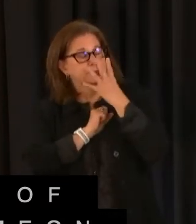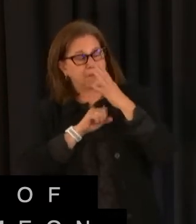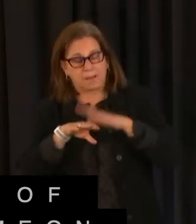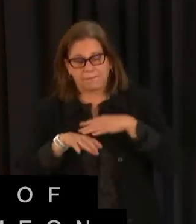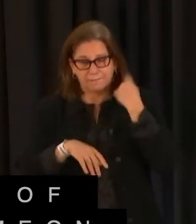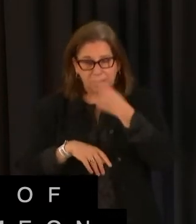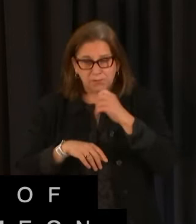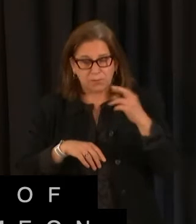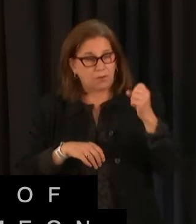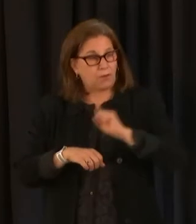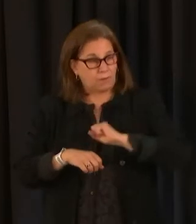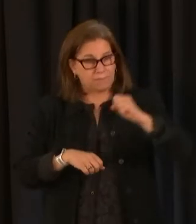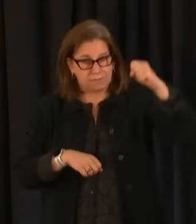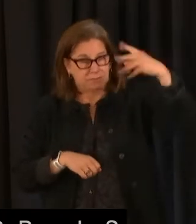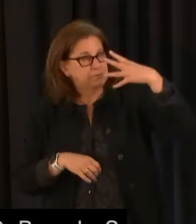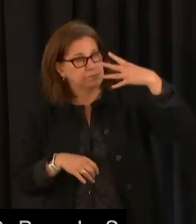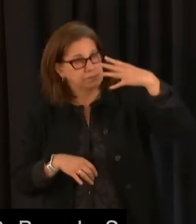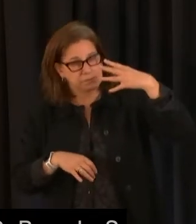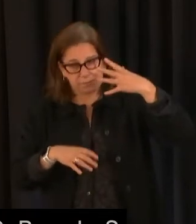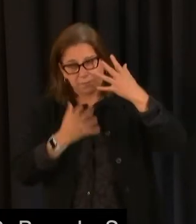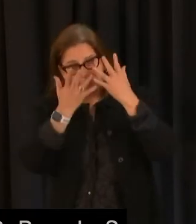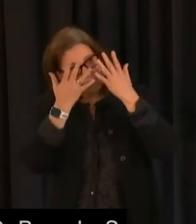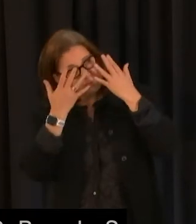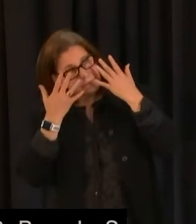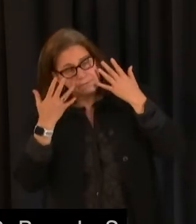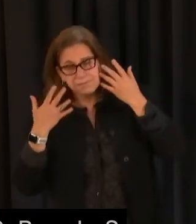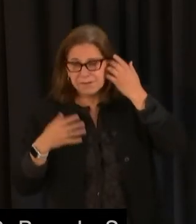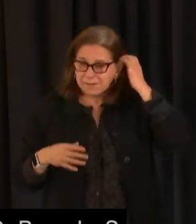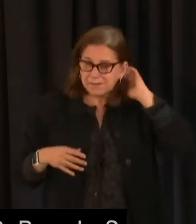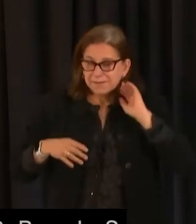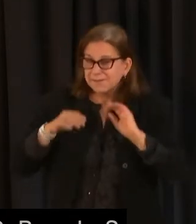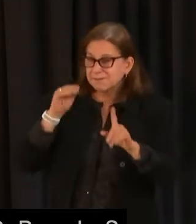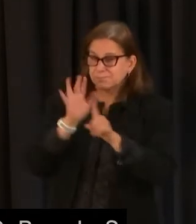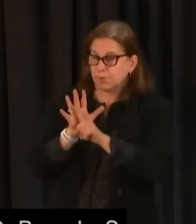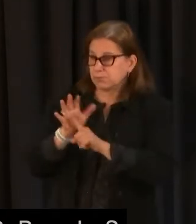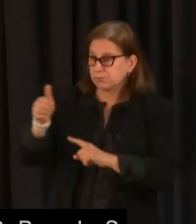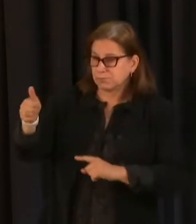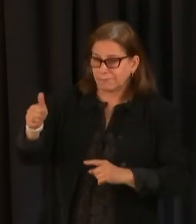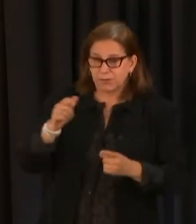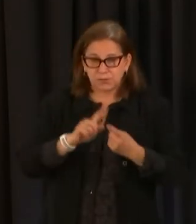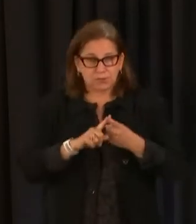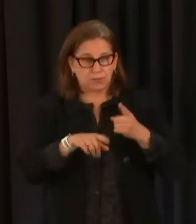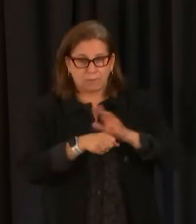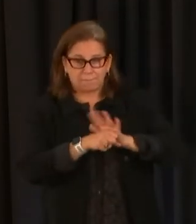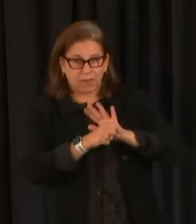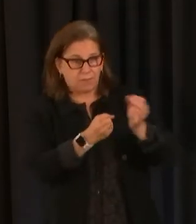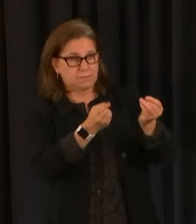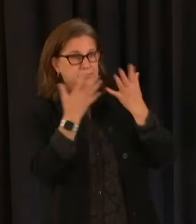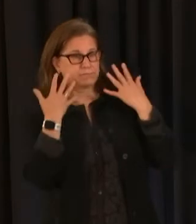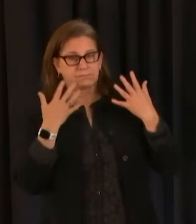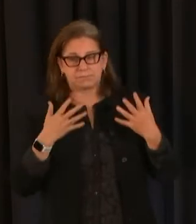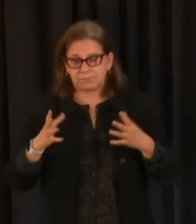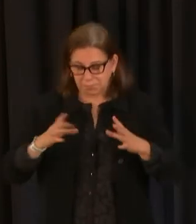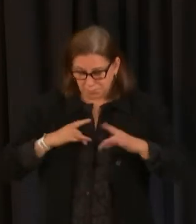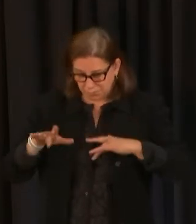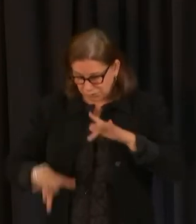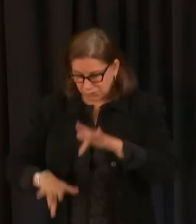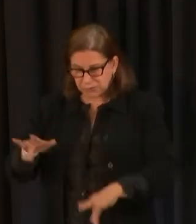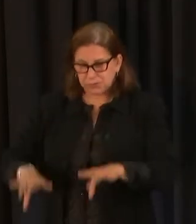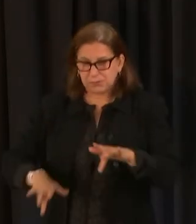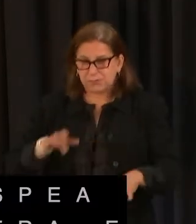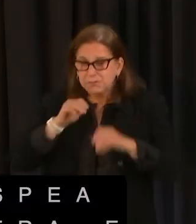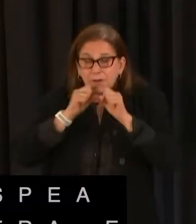loudly, singing, etc., there is still the ability for you to expose yourself if you have the virus on your hands and you touch your